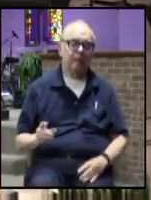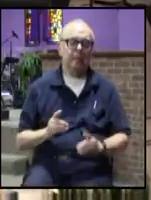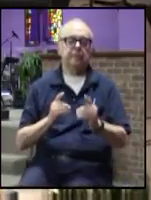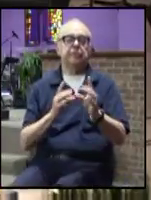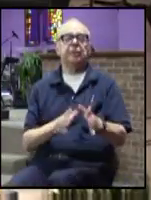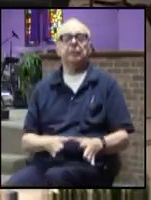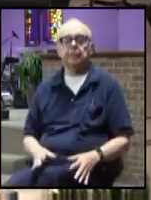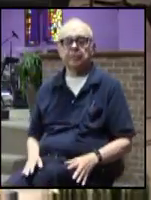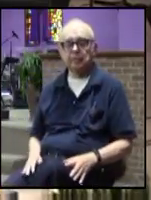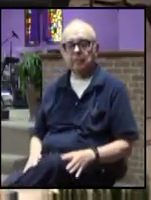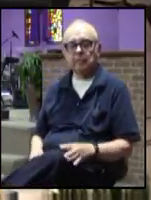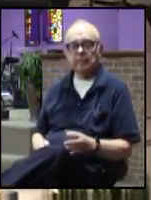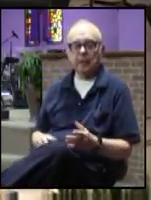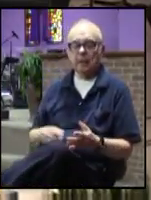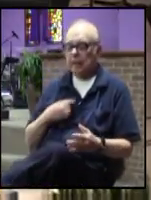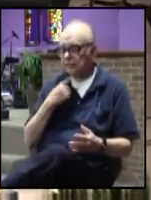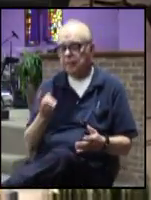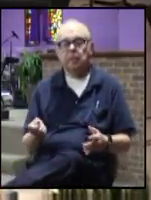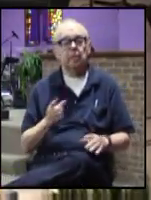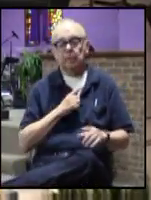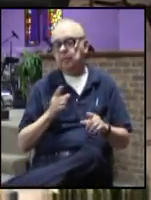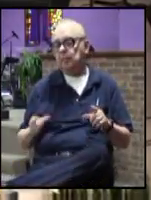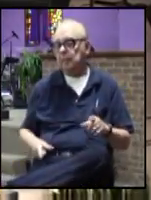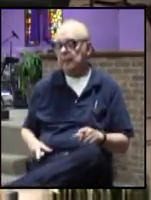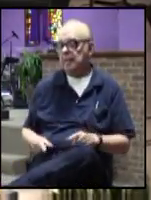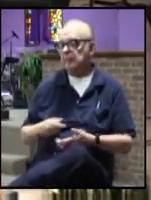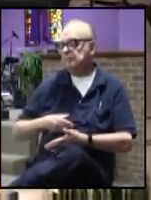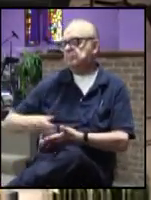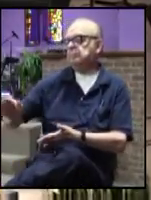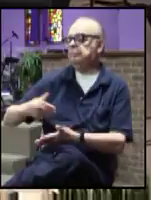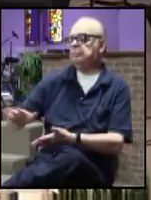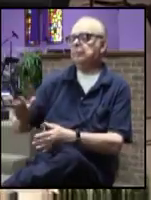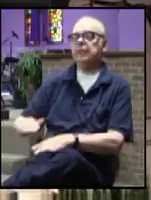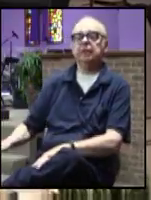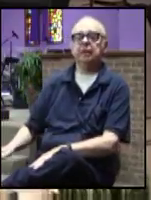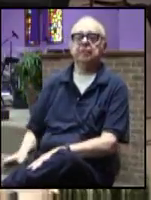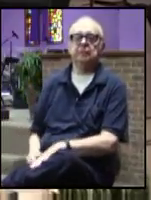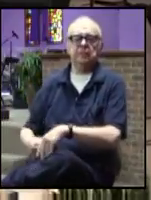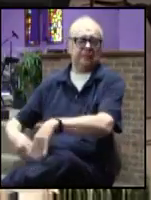And the disciples, what did they say? Lord, let's send them away.